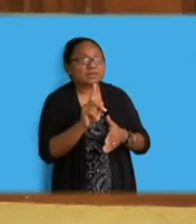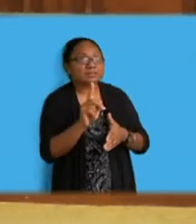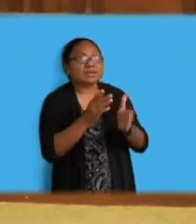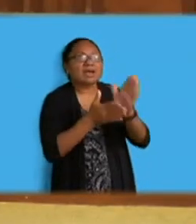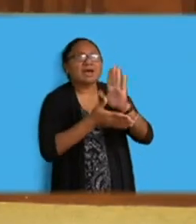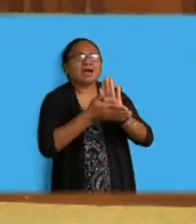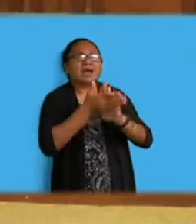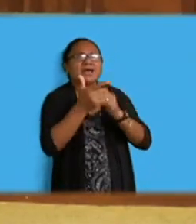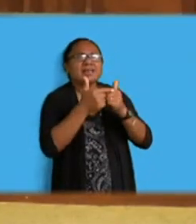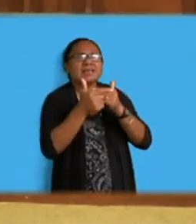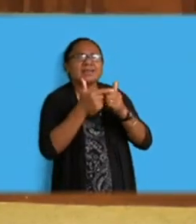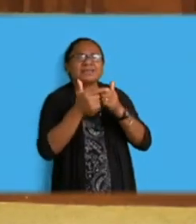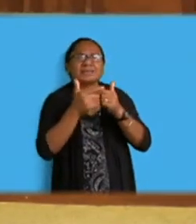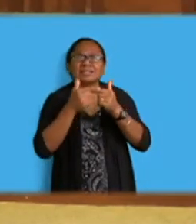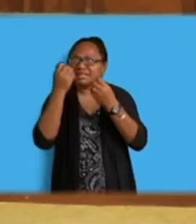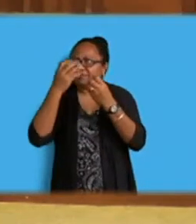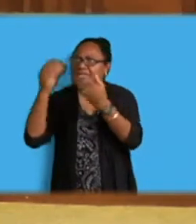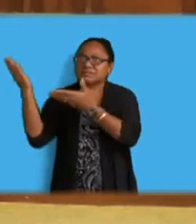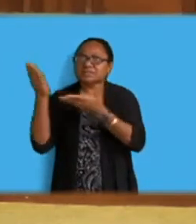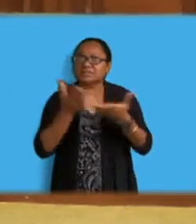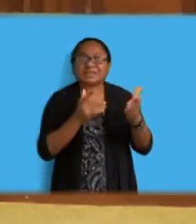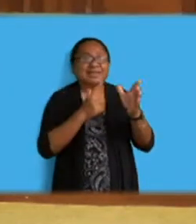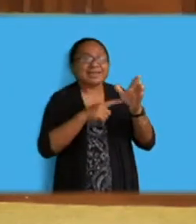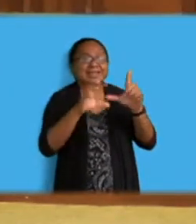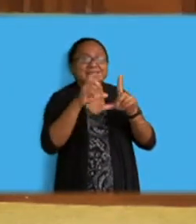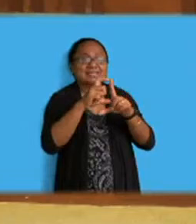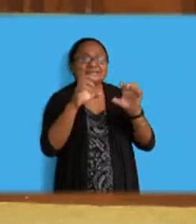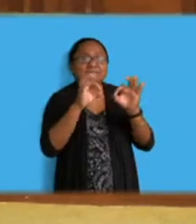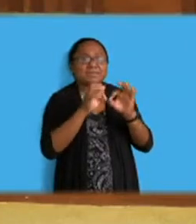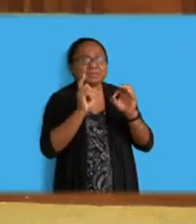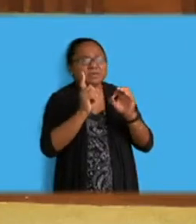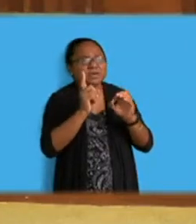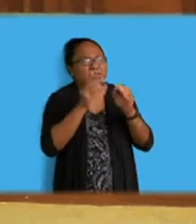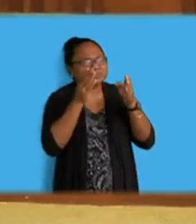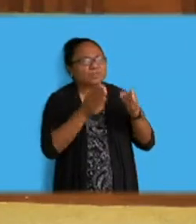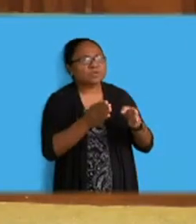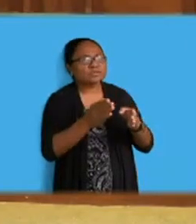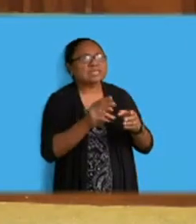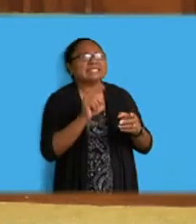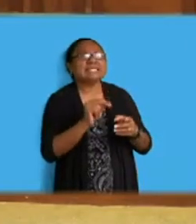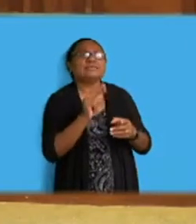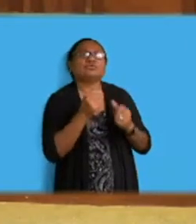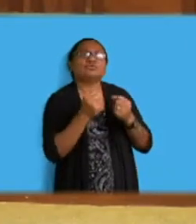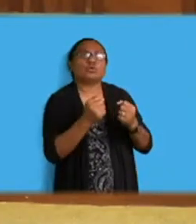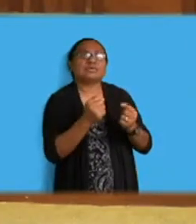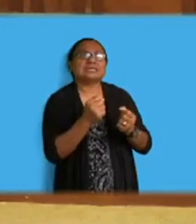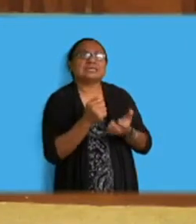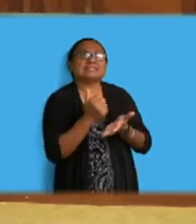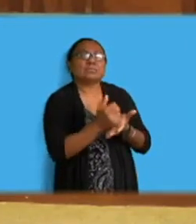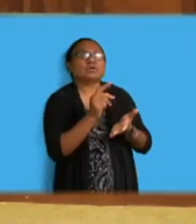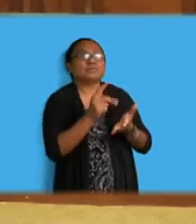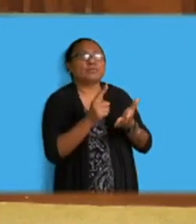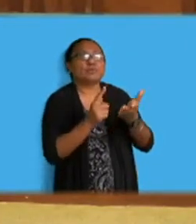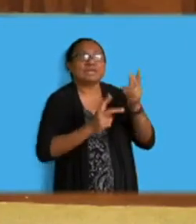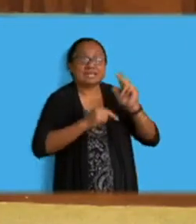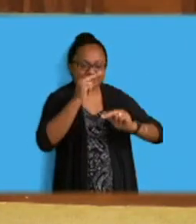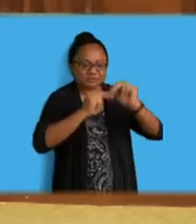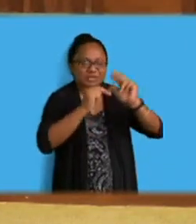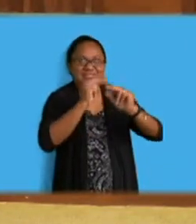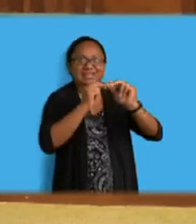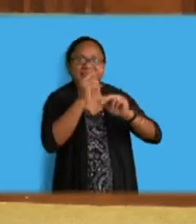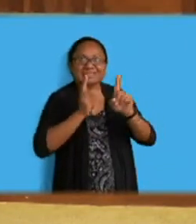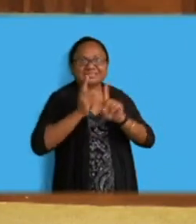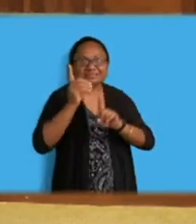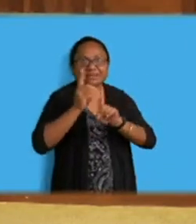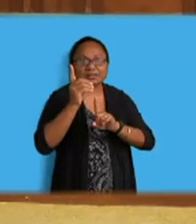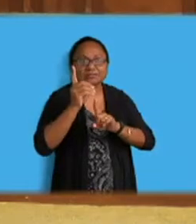high-level takeaways where the ADB still presses on the need for strong support for infrastructure development. And that